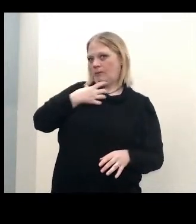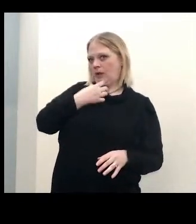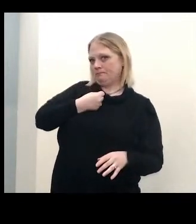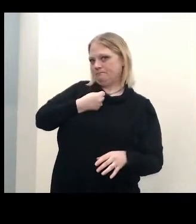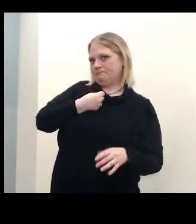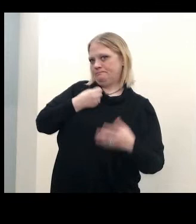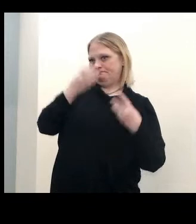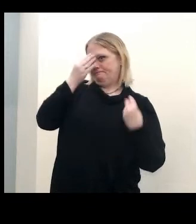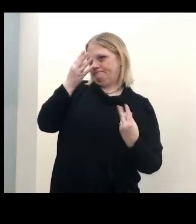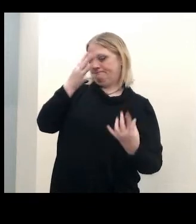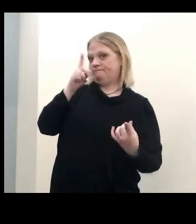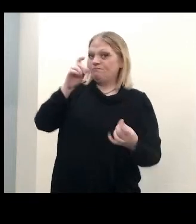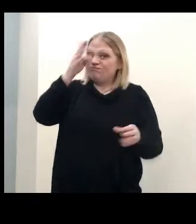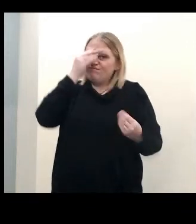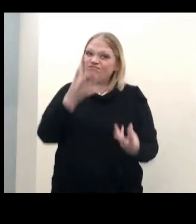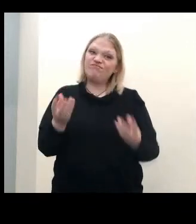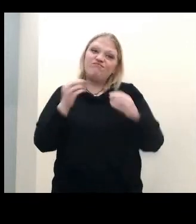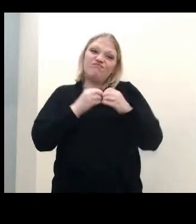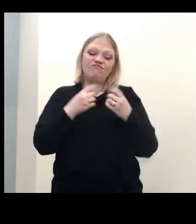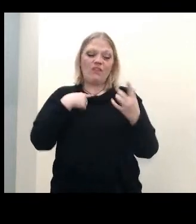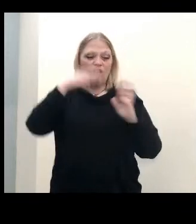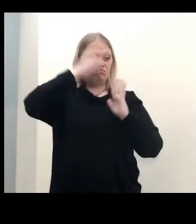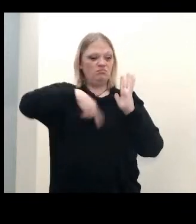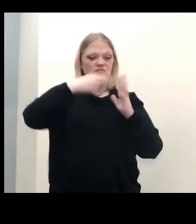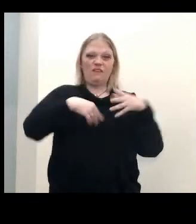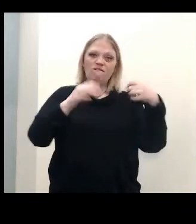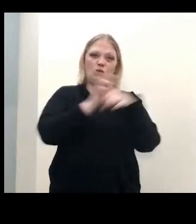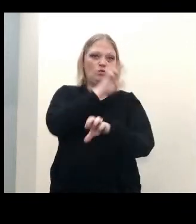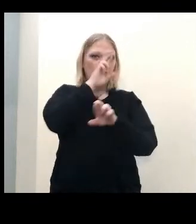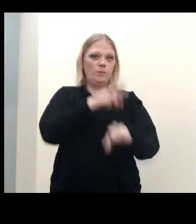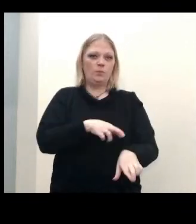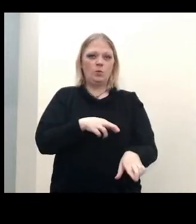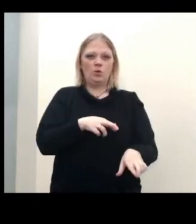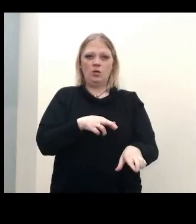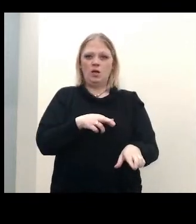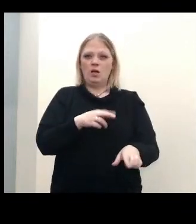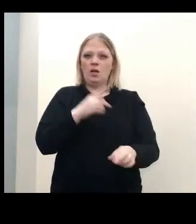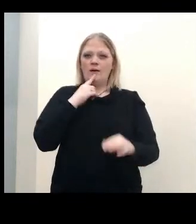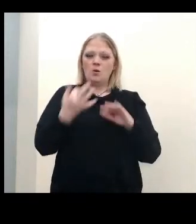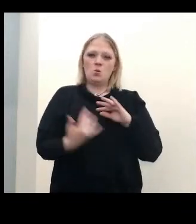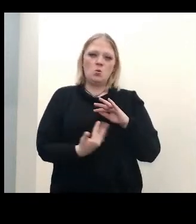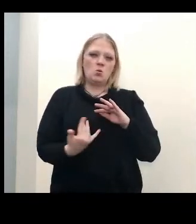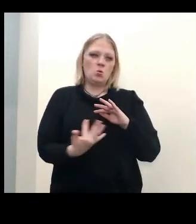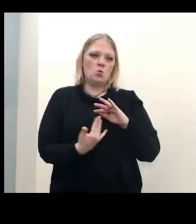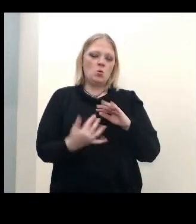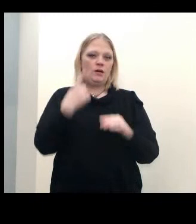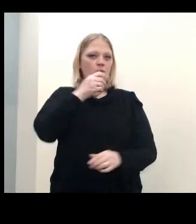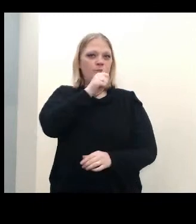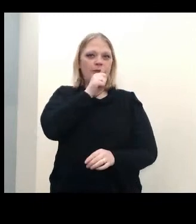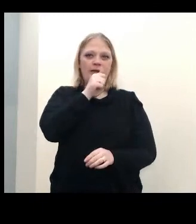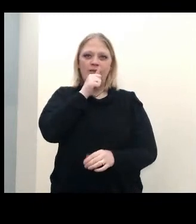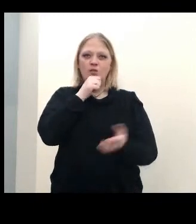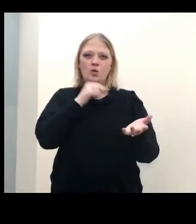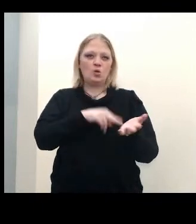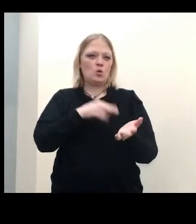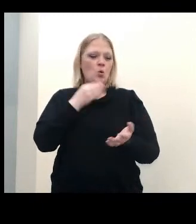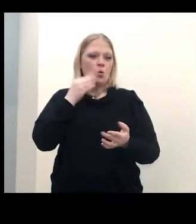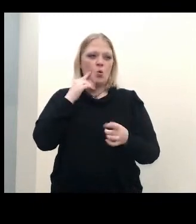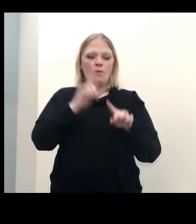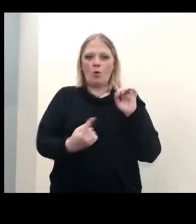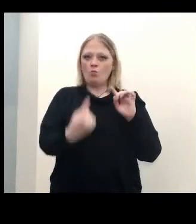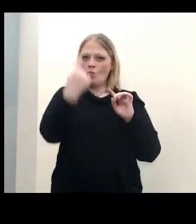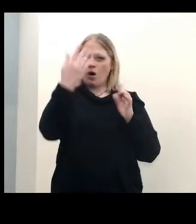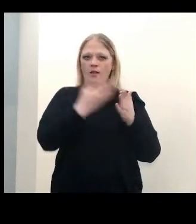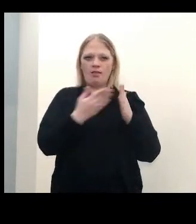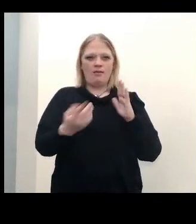information. I read the full nursing home report. It's pretty scathing, especially on private nursing homes. The one thing that really came out of it